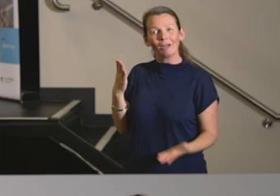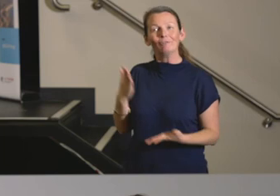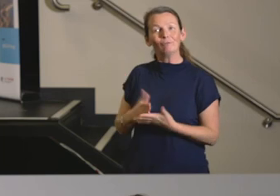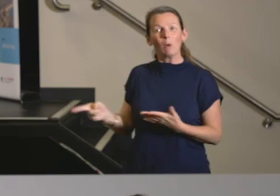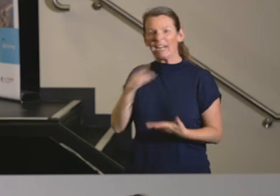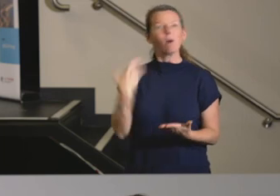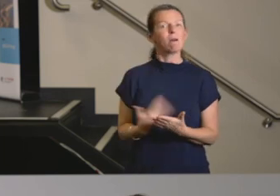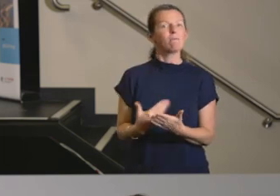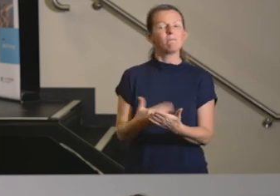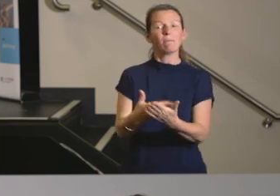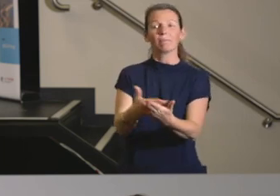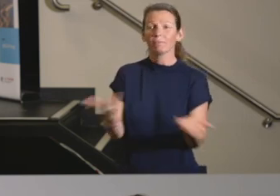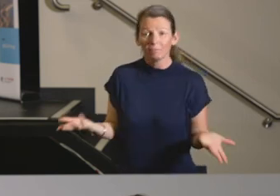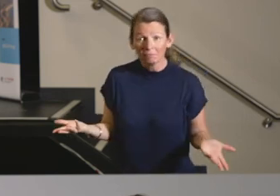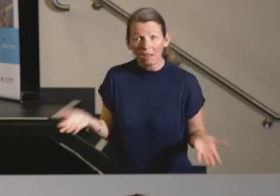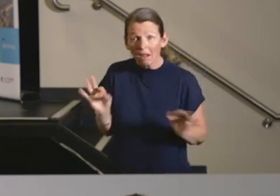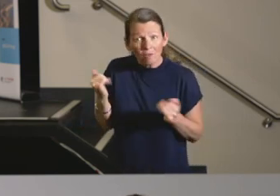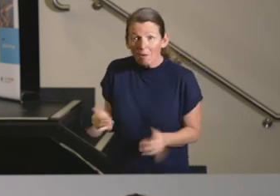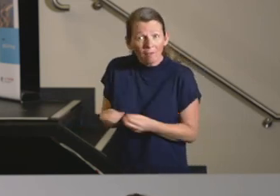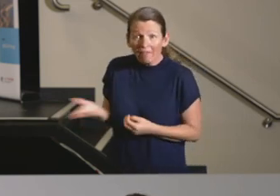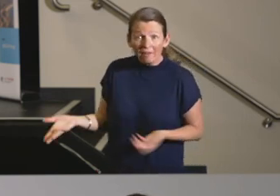close his eyes for a minute, and there's nothing wrong with that.